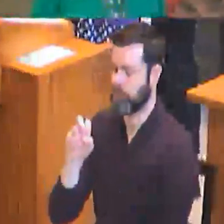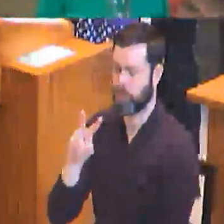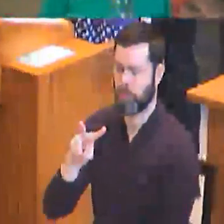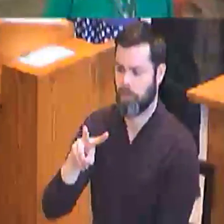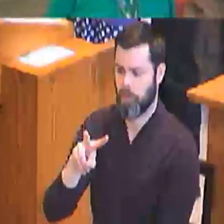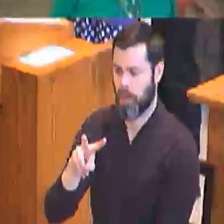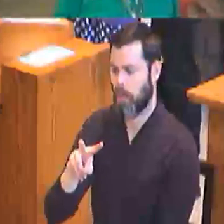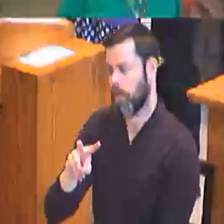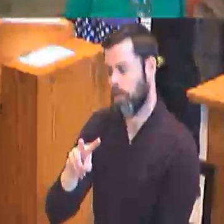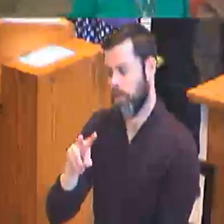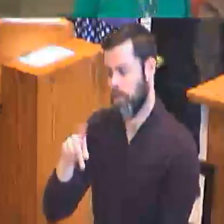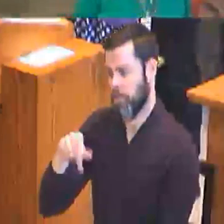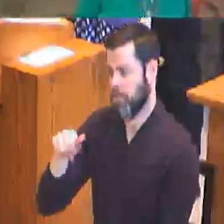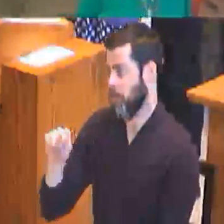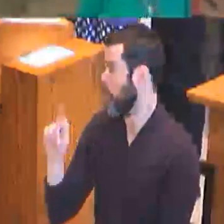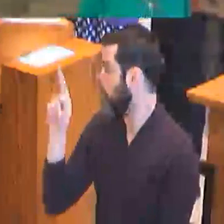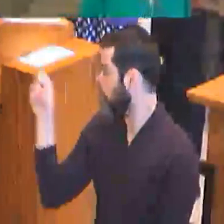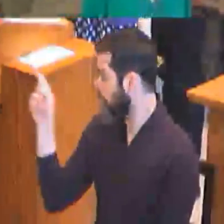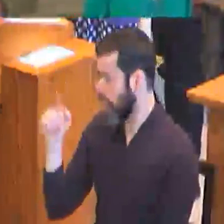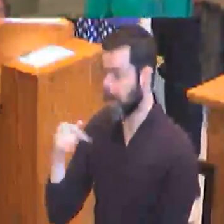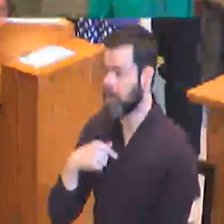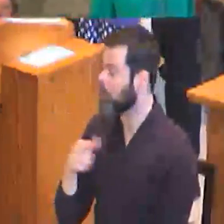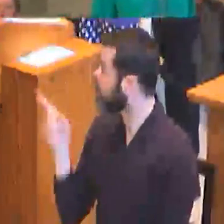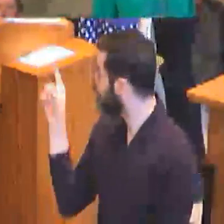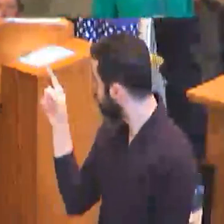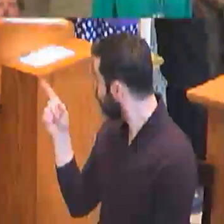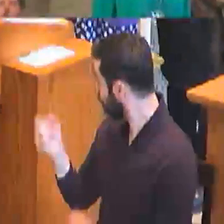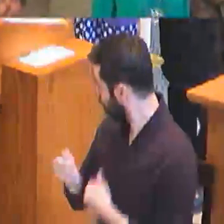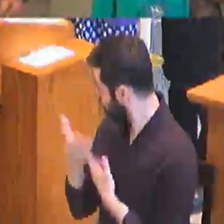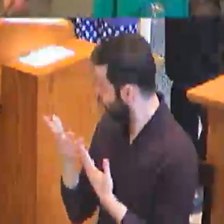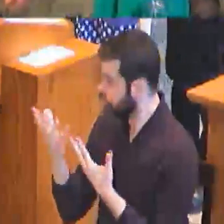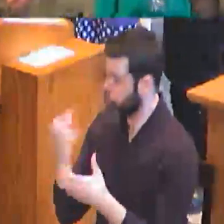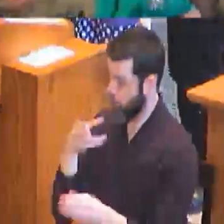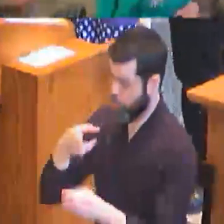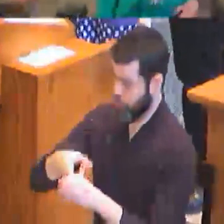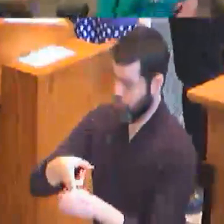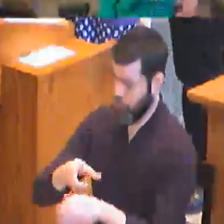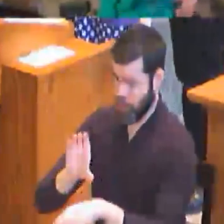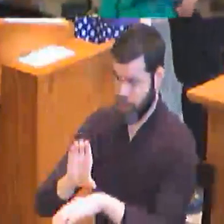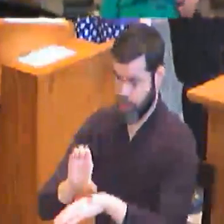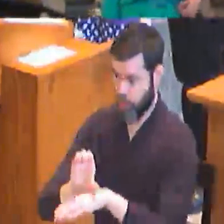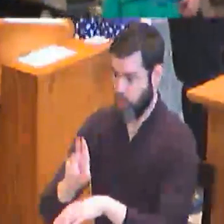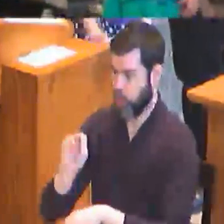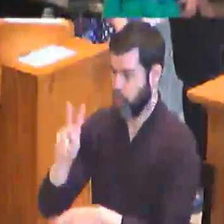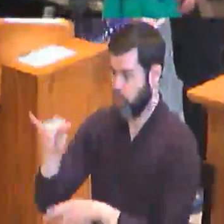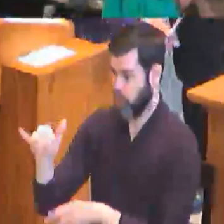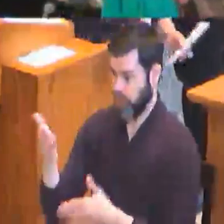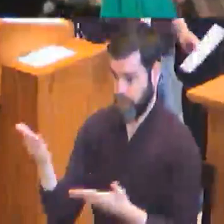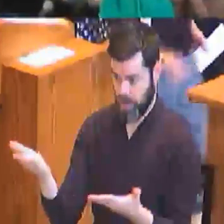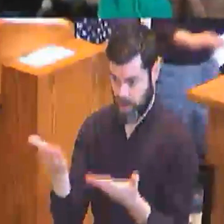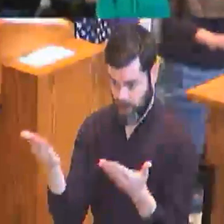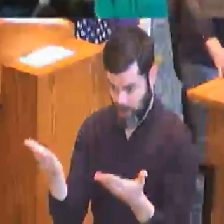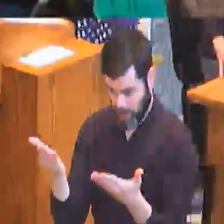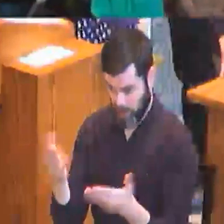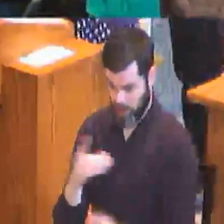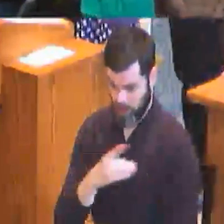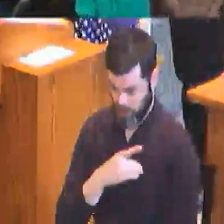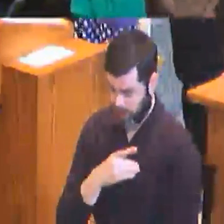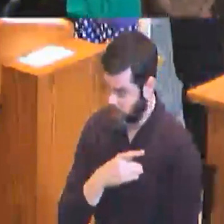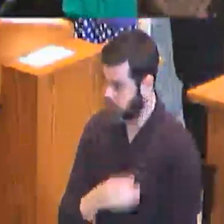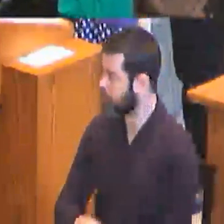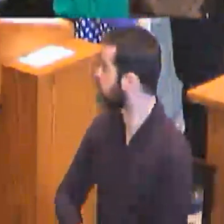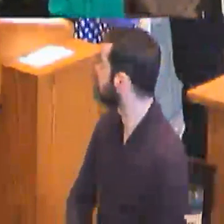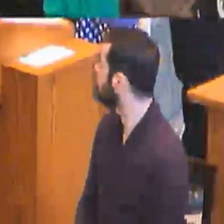You have expressed a desire to officially affiliate yourself with Unity Minneapolis and, in doing so, the greater Unity